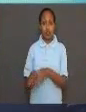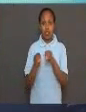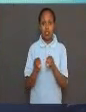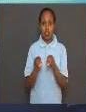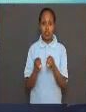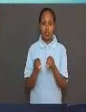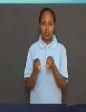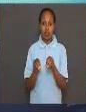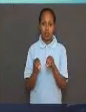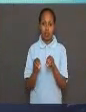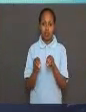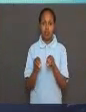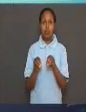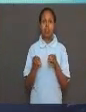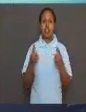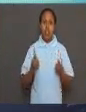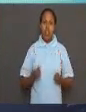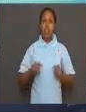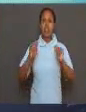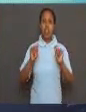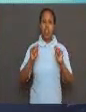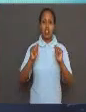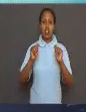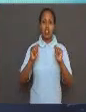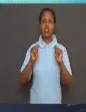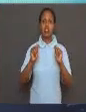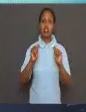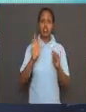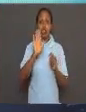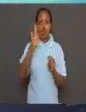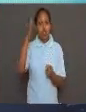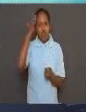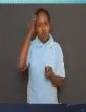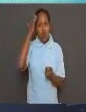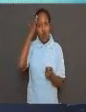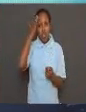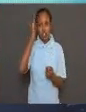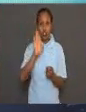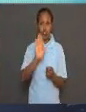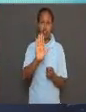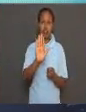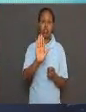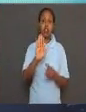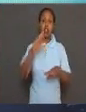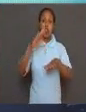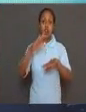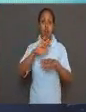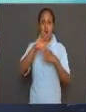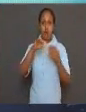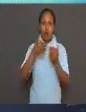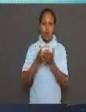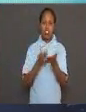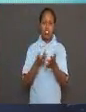Students, let us test your knowledge on things